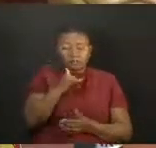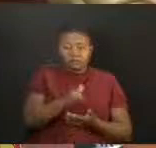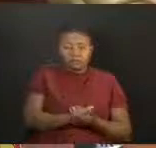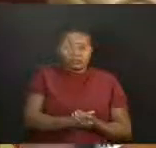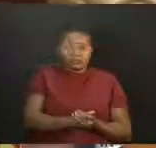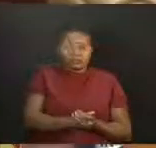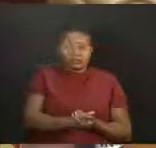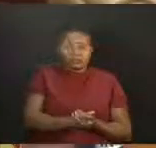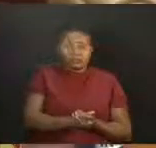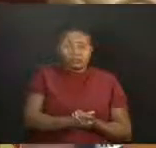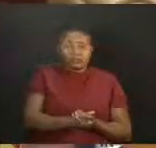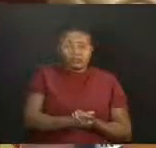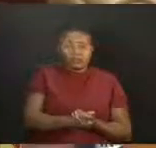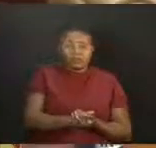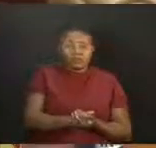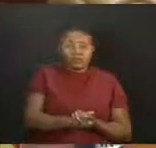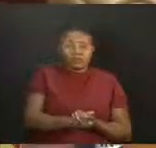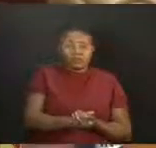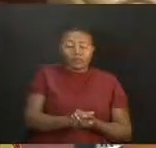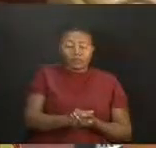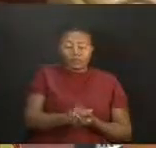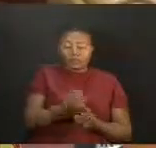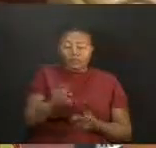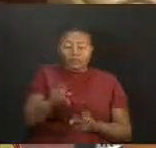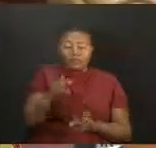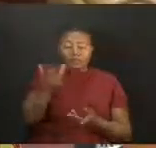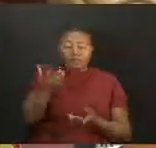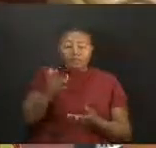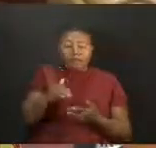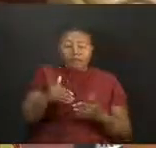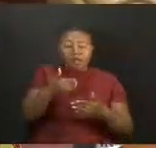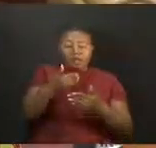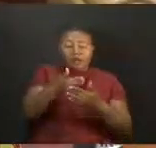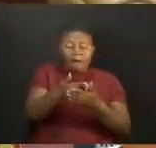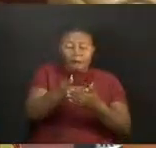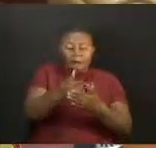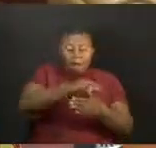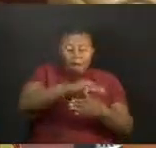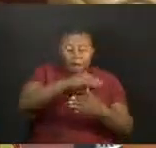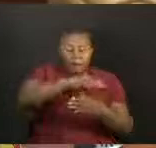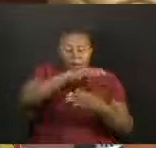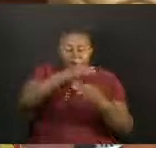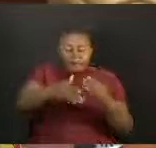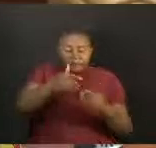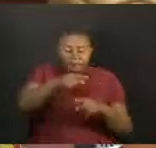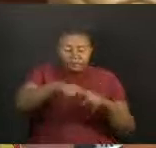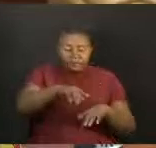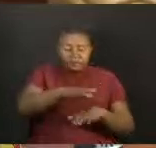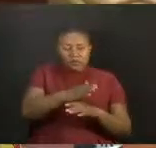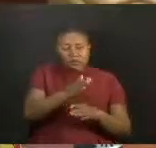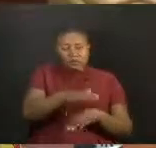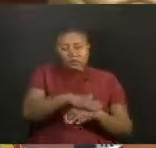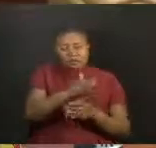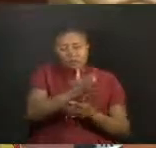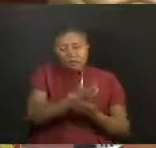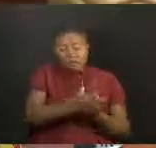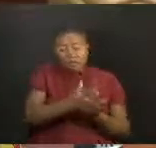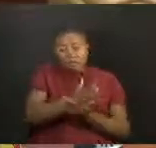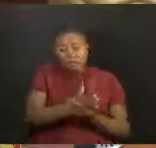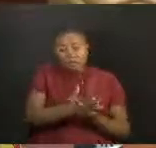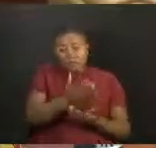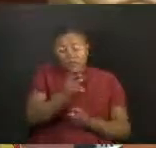they came to certain conclusion based on the procedure that was adopted. And then he also